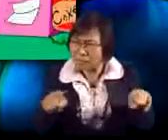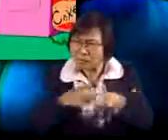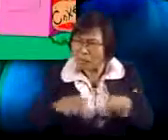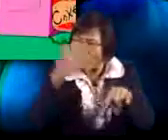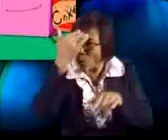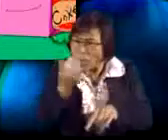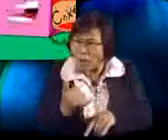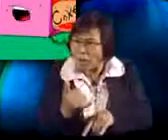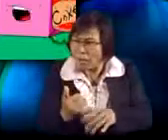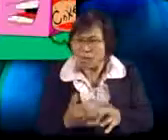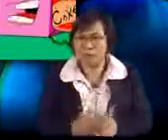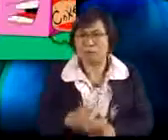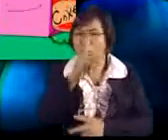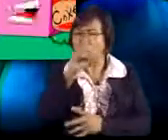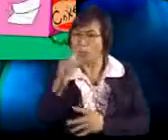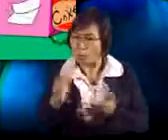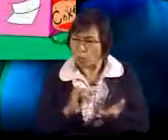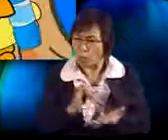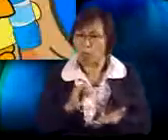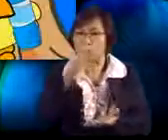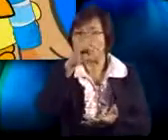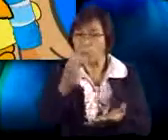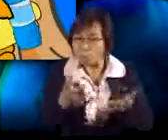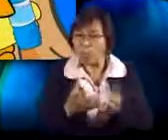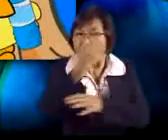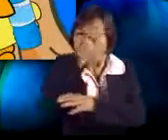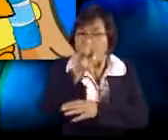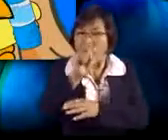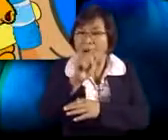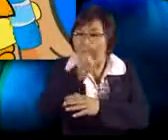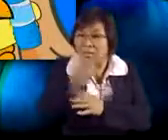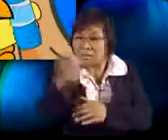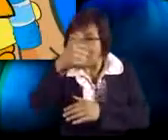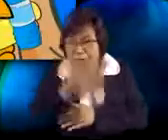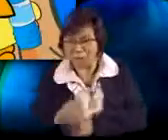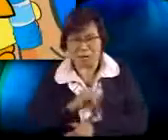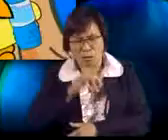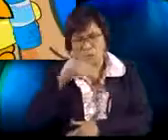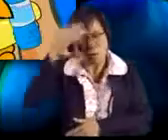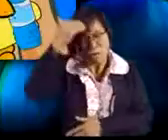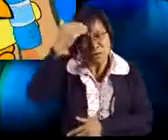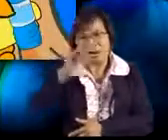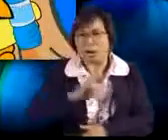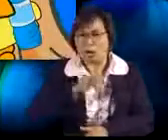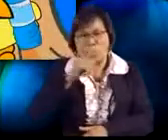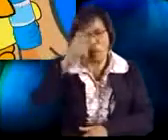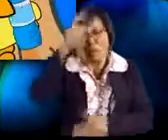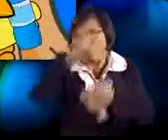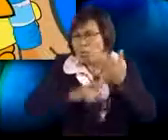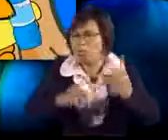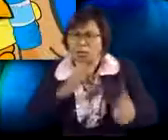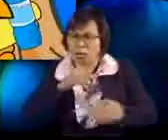Why, Witty? Do you want to ask anything? Yes. I don't understand what was he talking